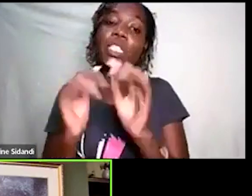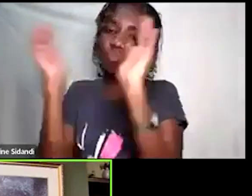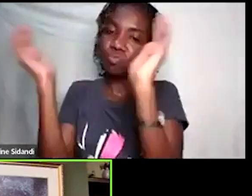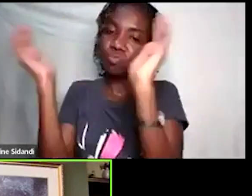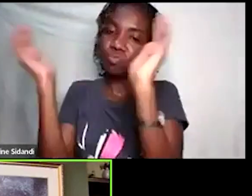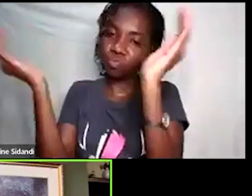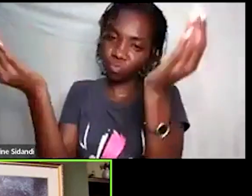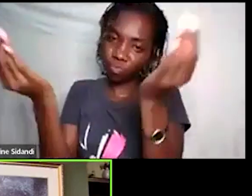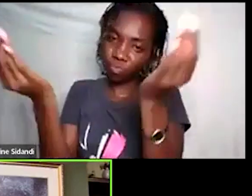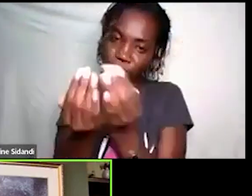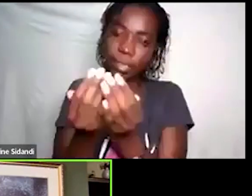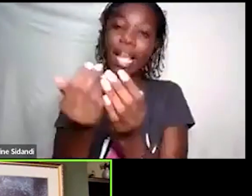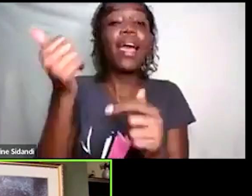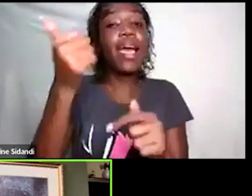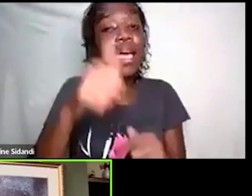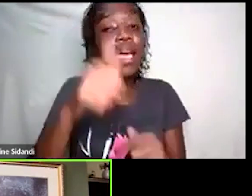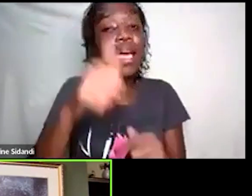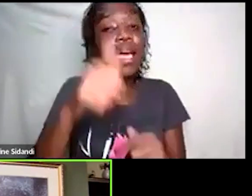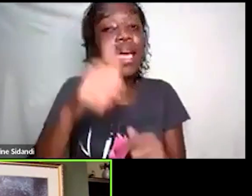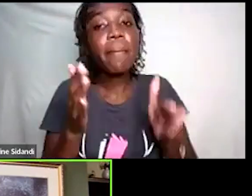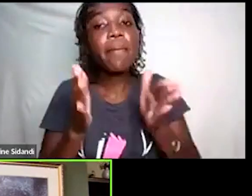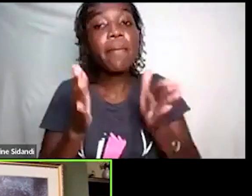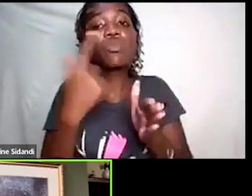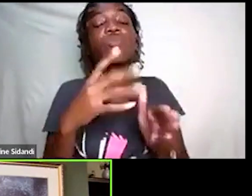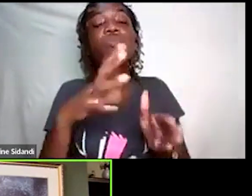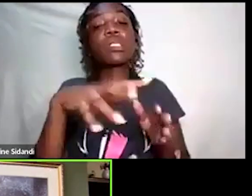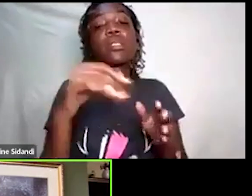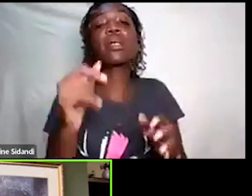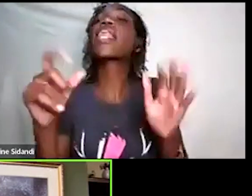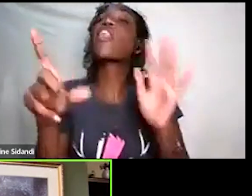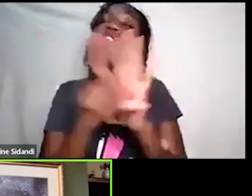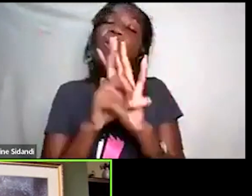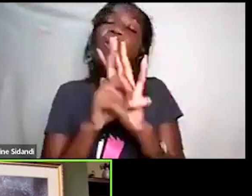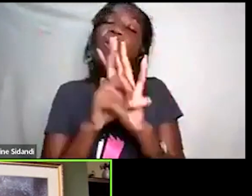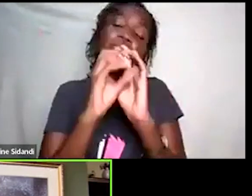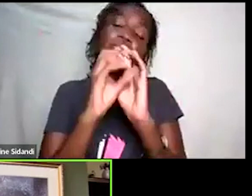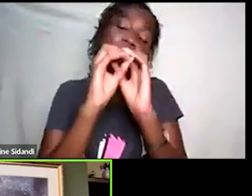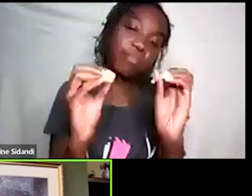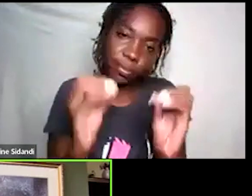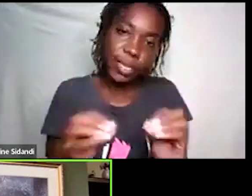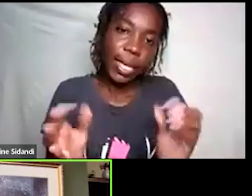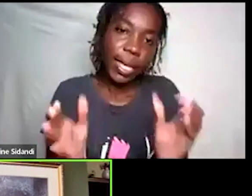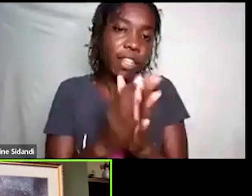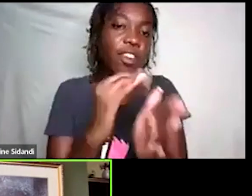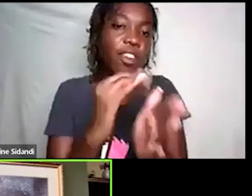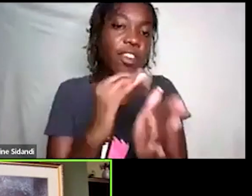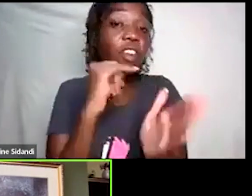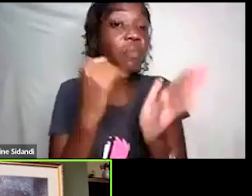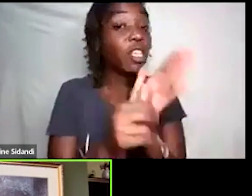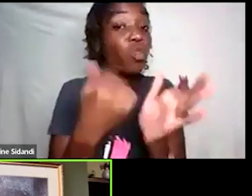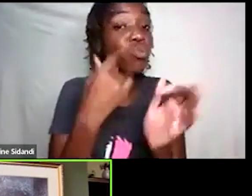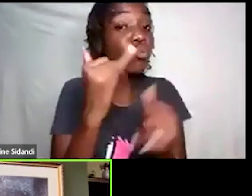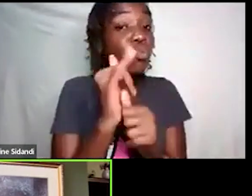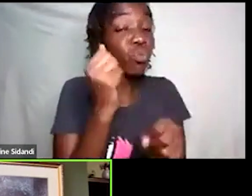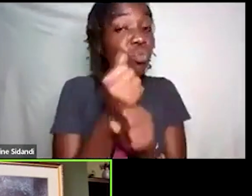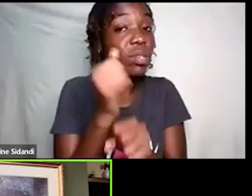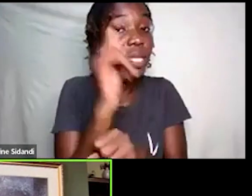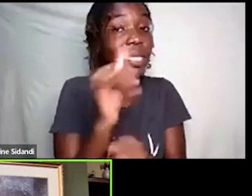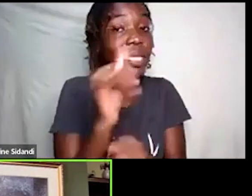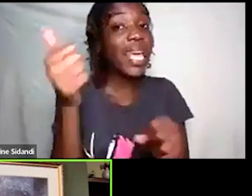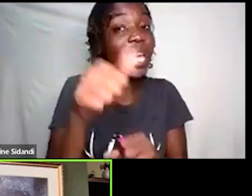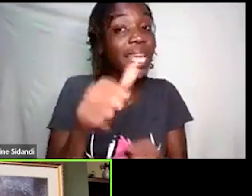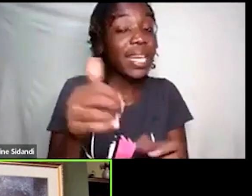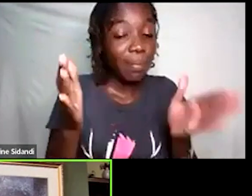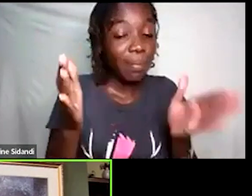unwanted pursuits are illegal. It doesn't matter who's doing them. Any unwanted pursuits that you're not